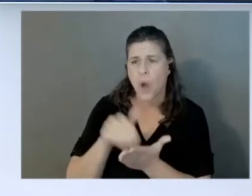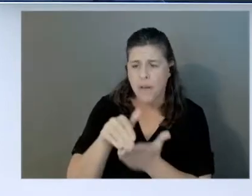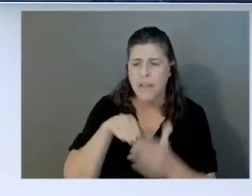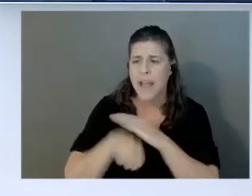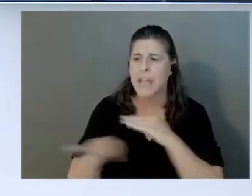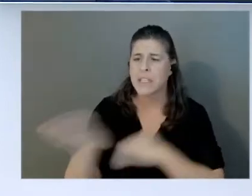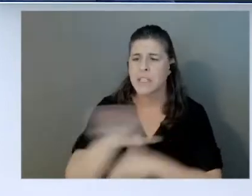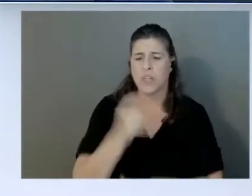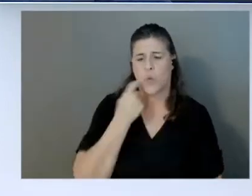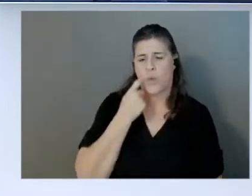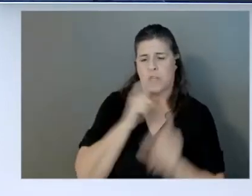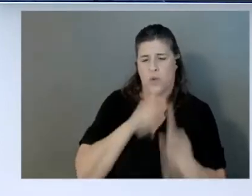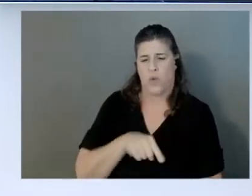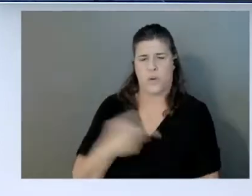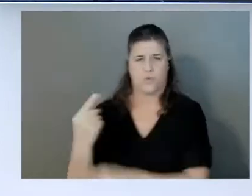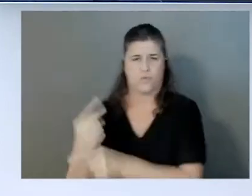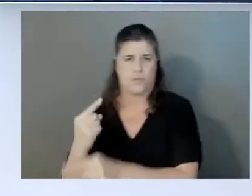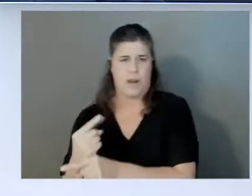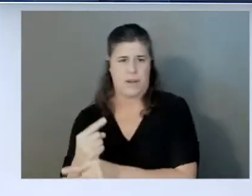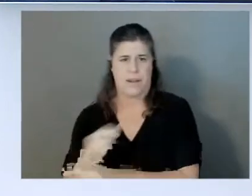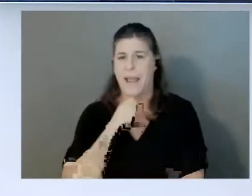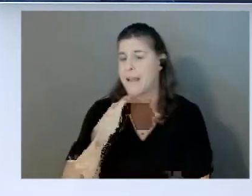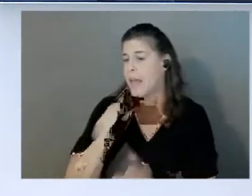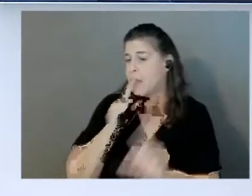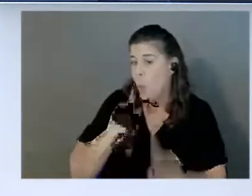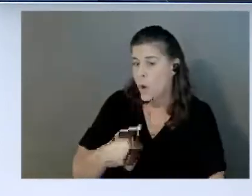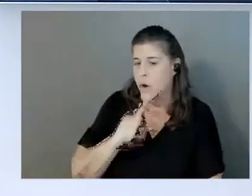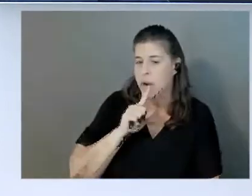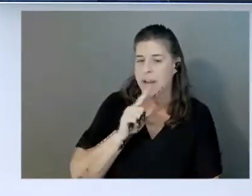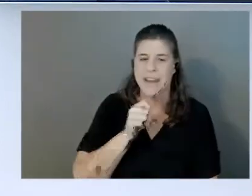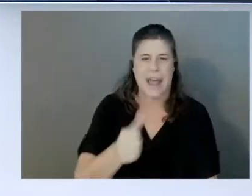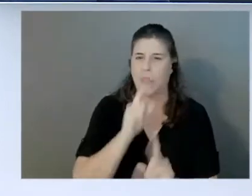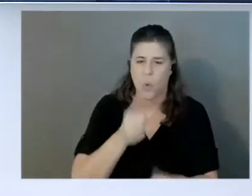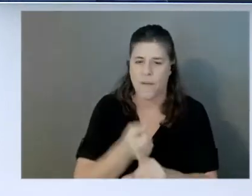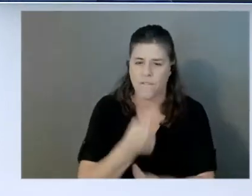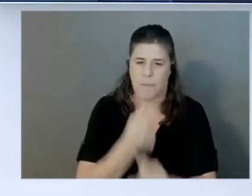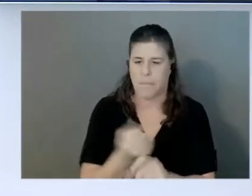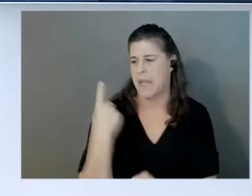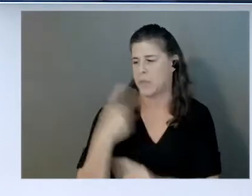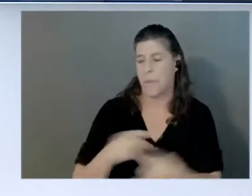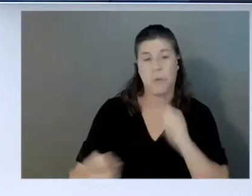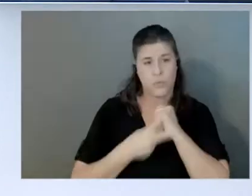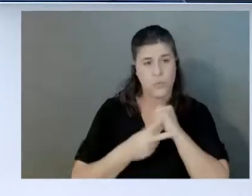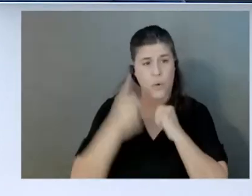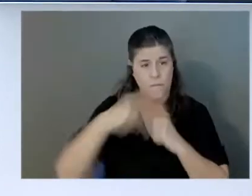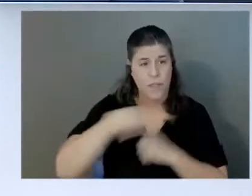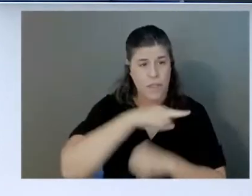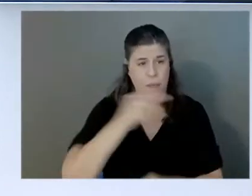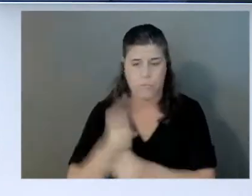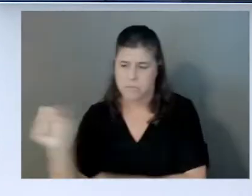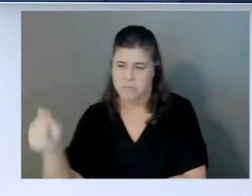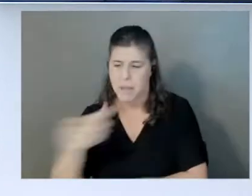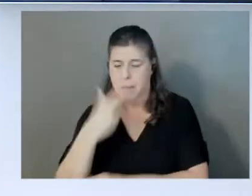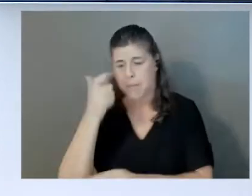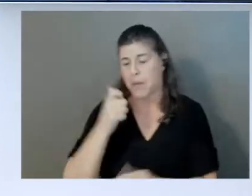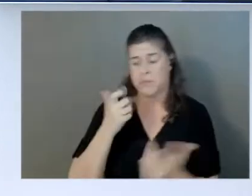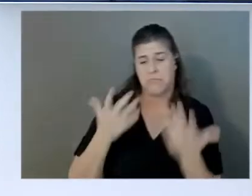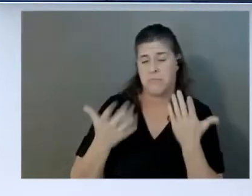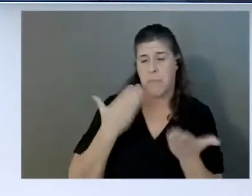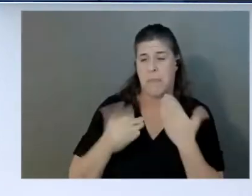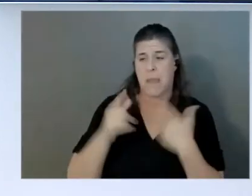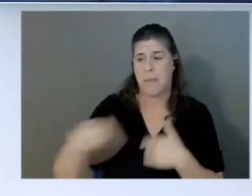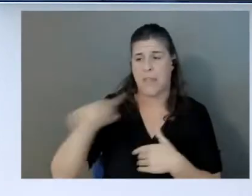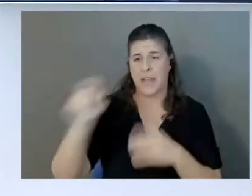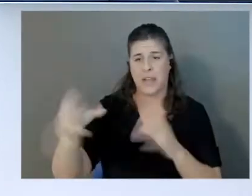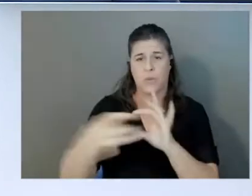orders. Right. And not the older orders. Not the ones from last year. But you need to store them for them. Yeah. Because at one point in time, they would need to connect, check